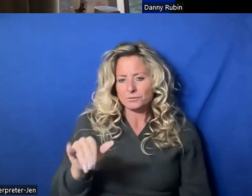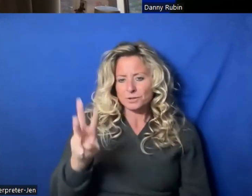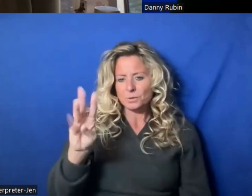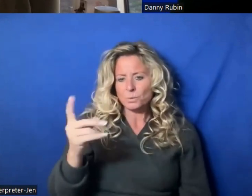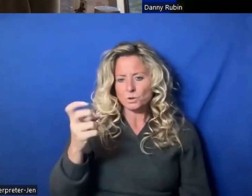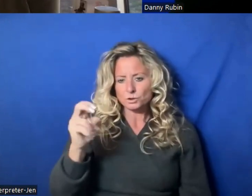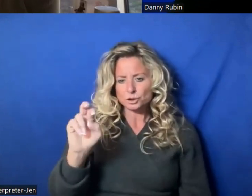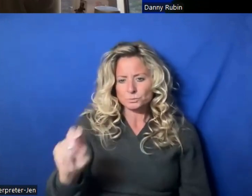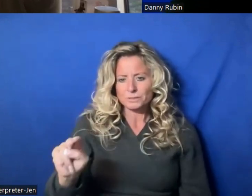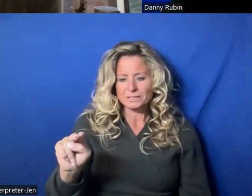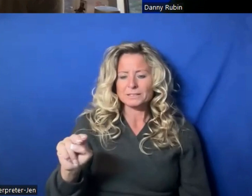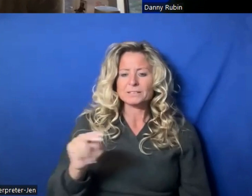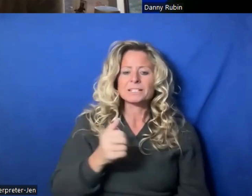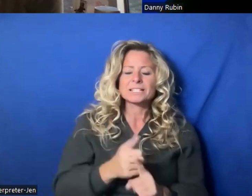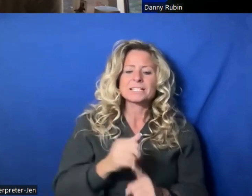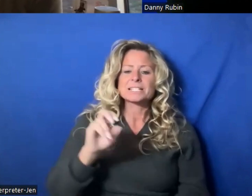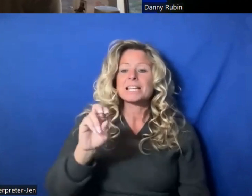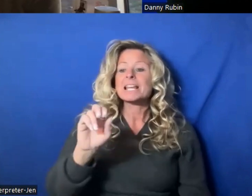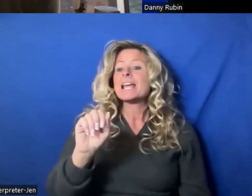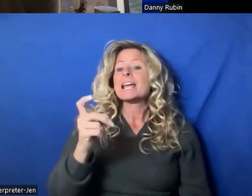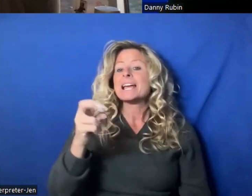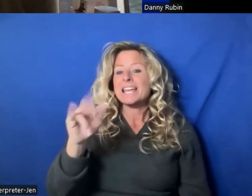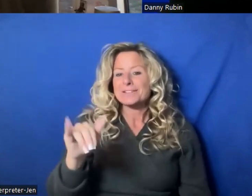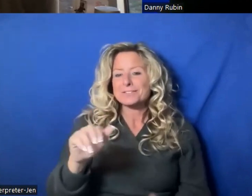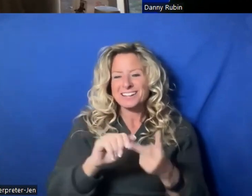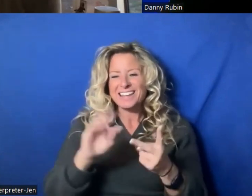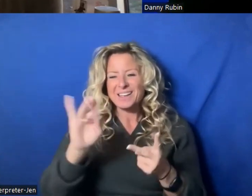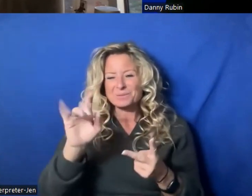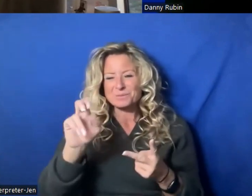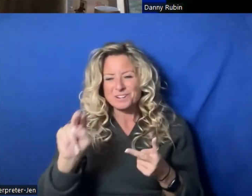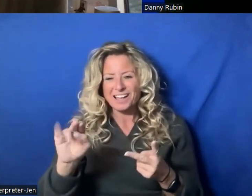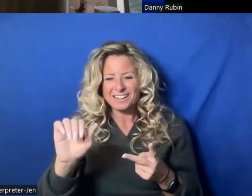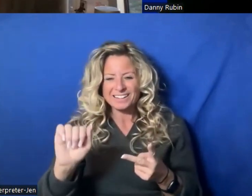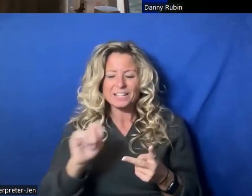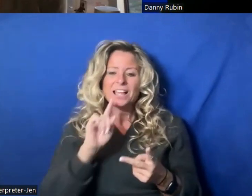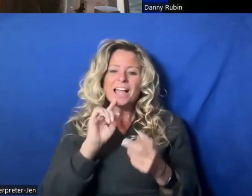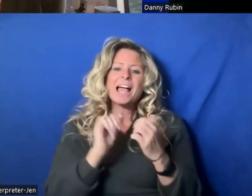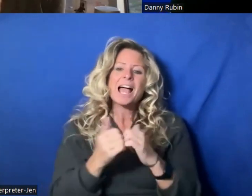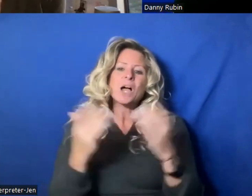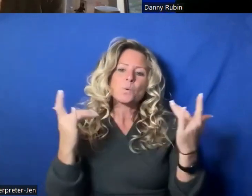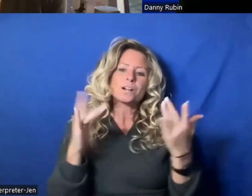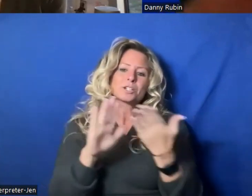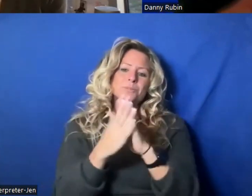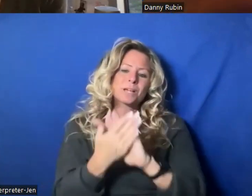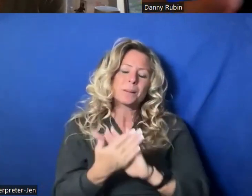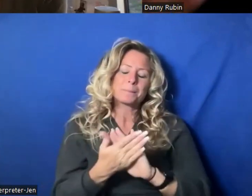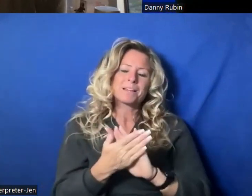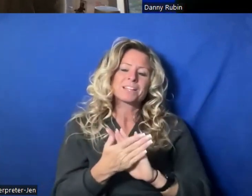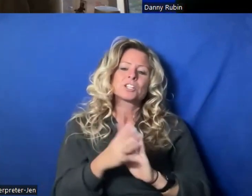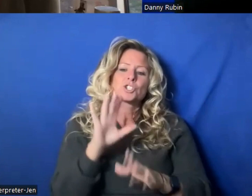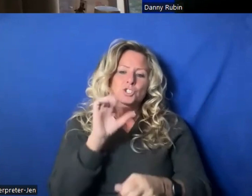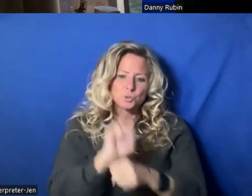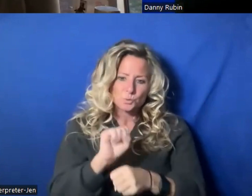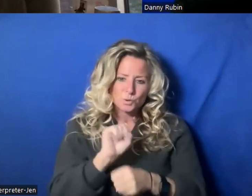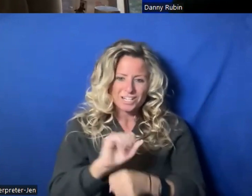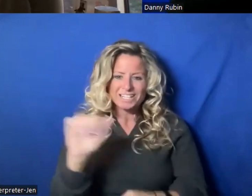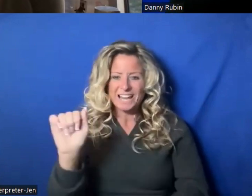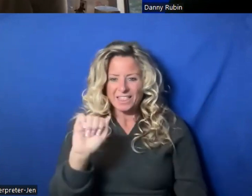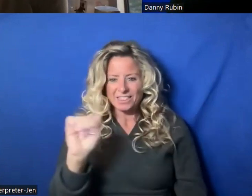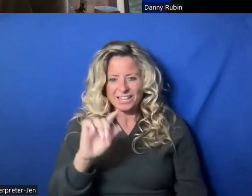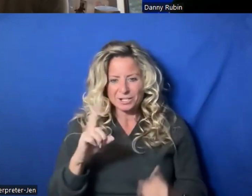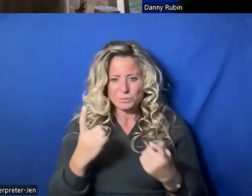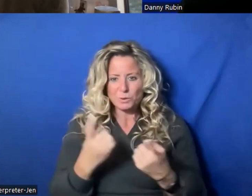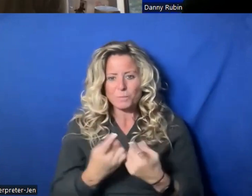you. Avery and Brianna. Sorry, they asked it together. Okay. Why did you want to become to work in an athletic